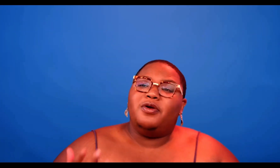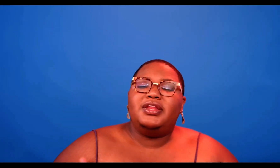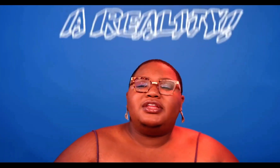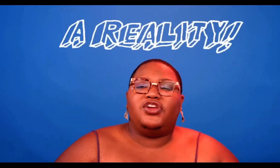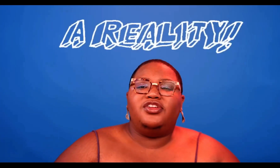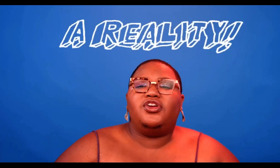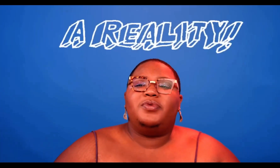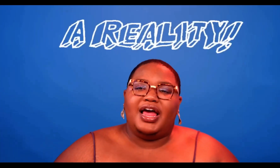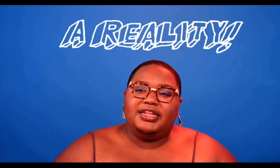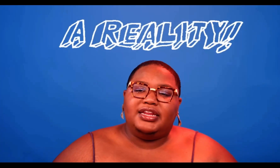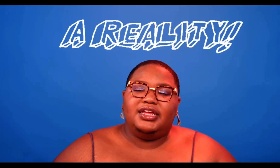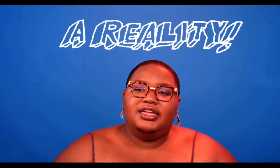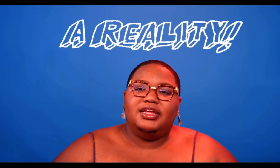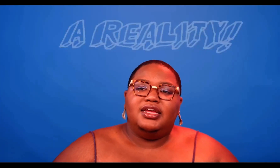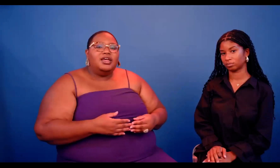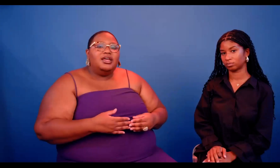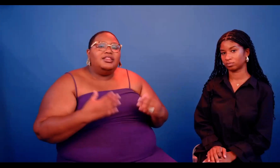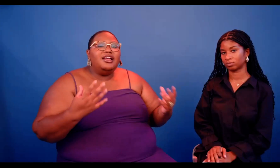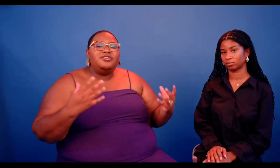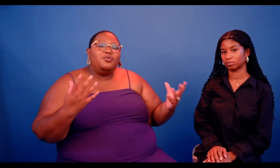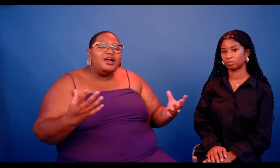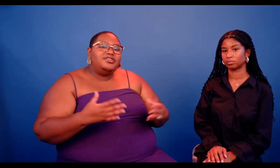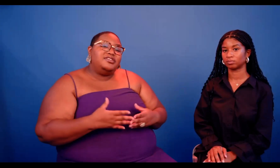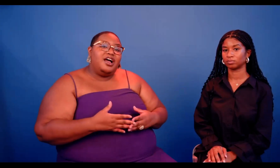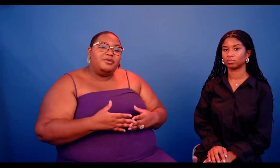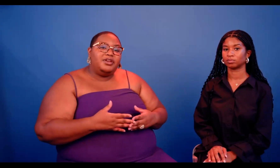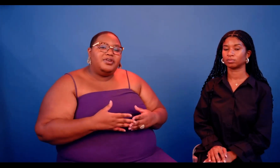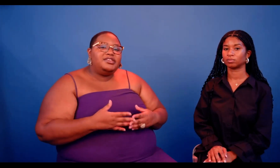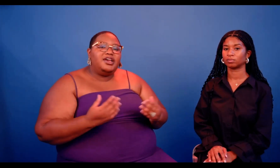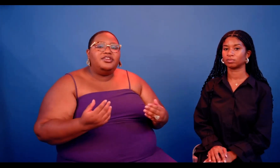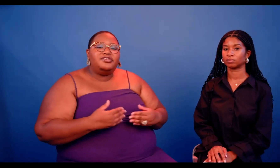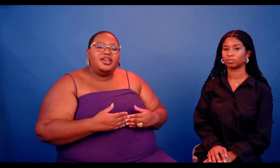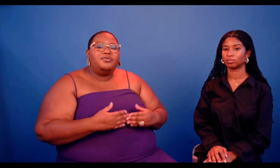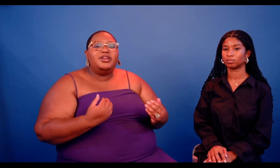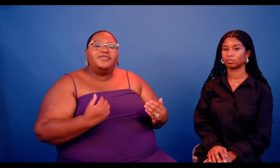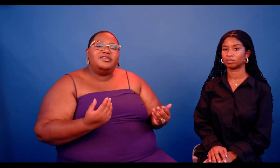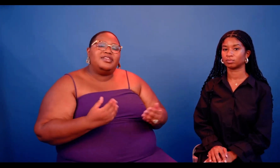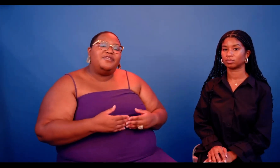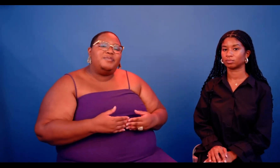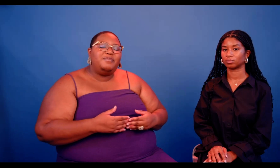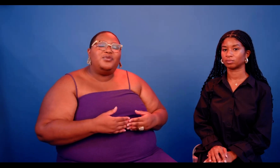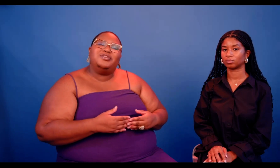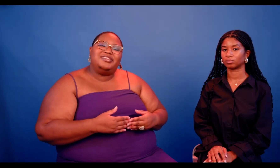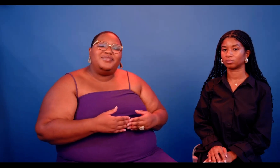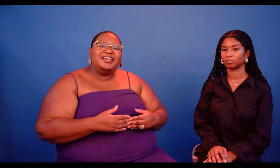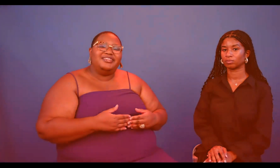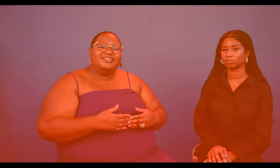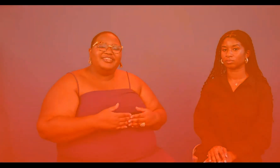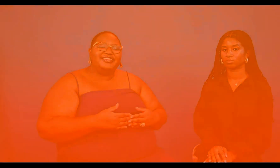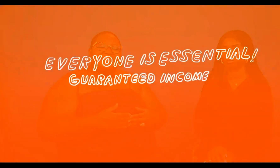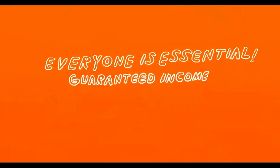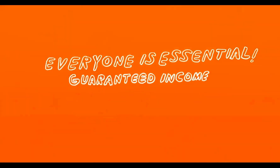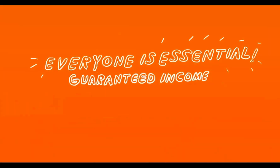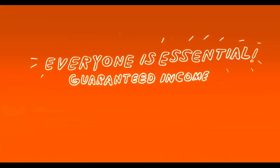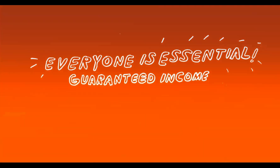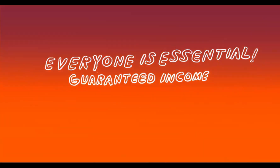make permanent change a reality. Let's watch this documentary to understand what it feels like for people who receive it.